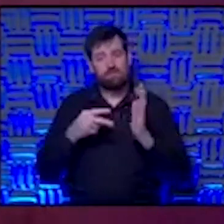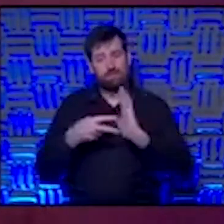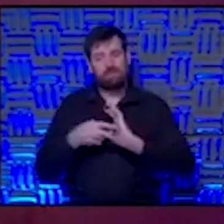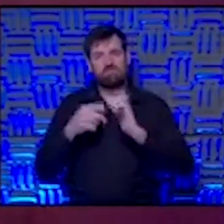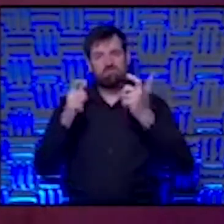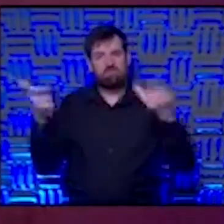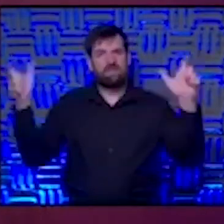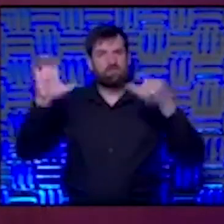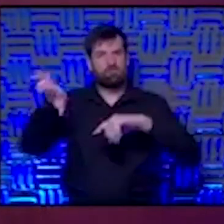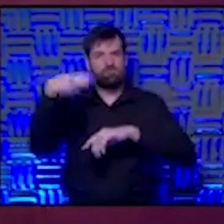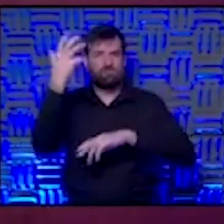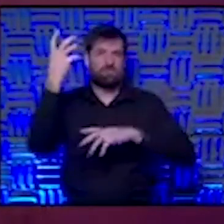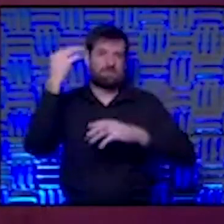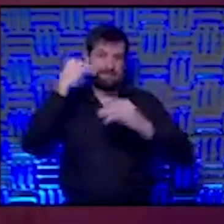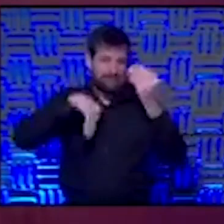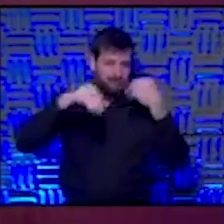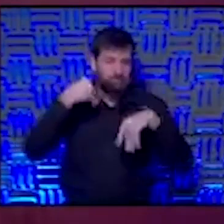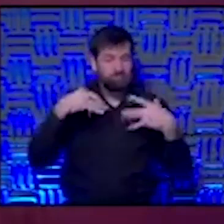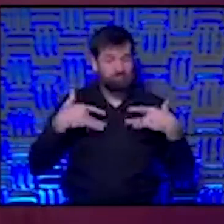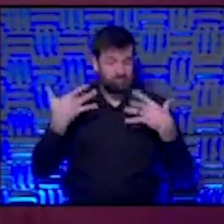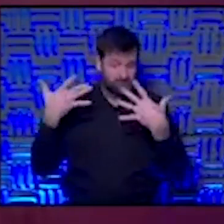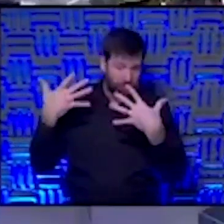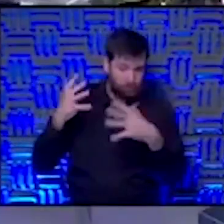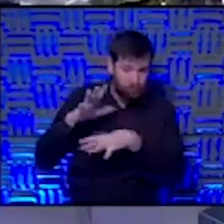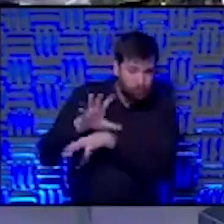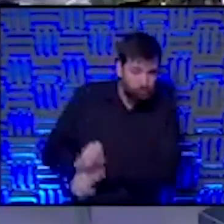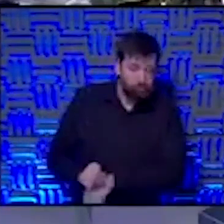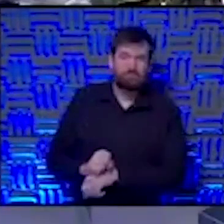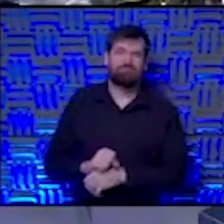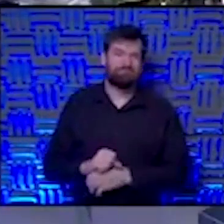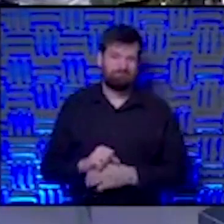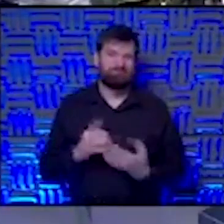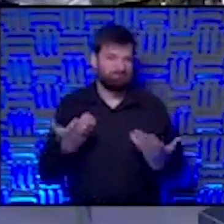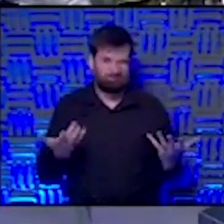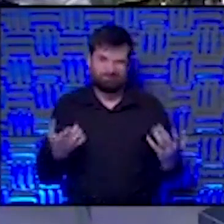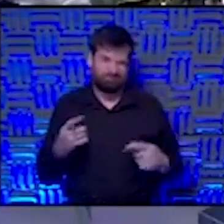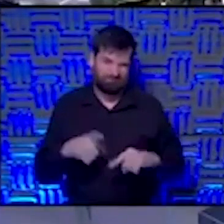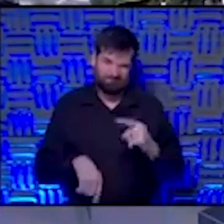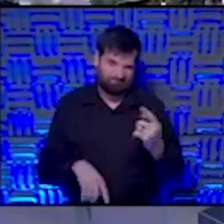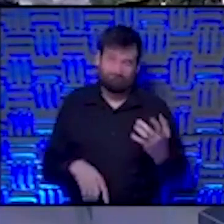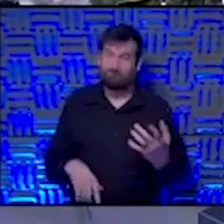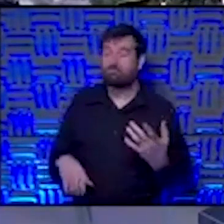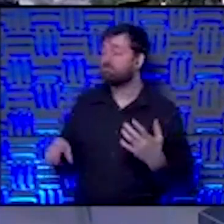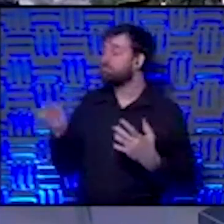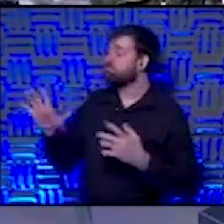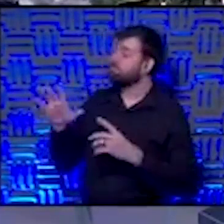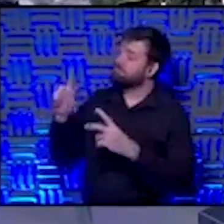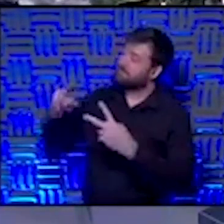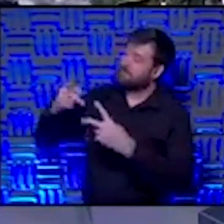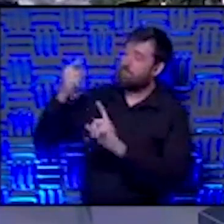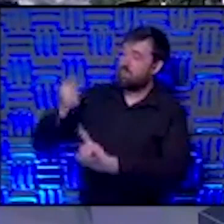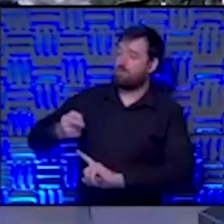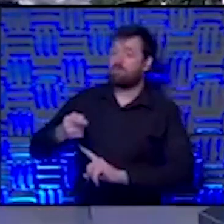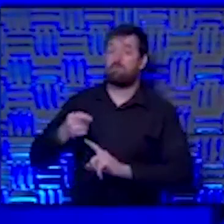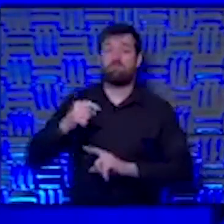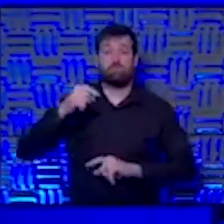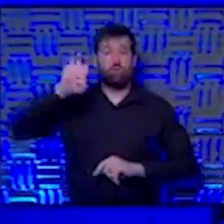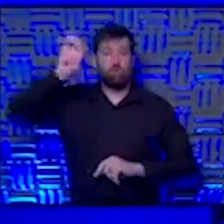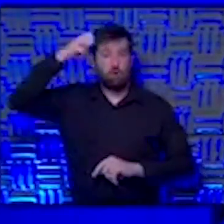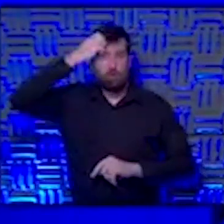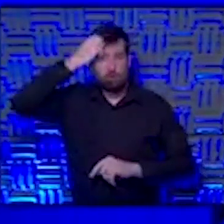big Christmas dinner that I think all of us are used to. And I think that, to your point, to your second point, a lot of this right now, even in Europe,